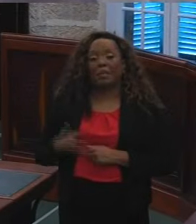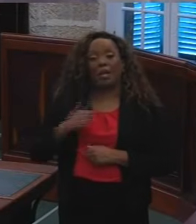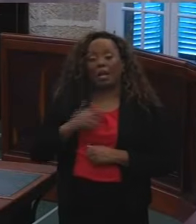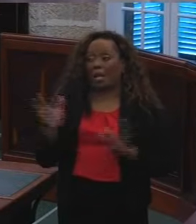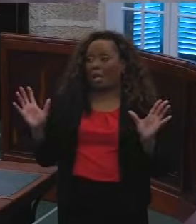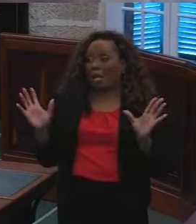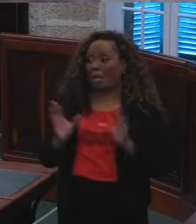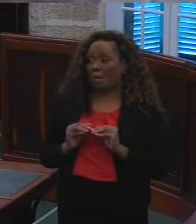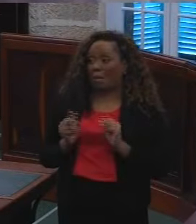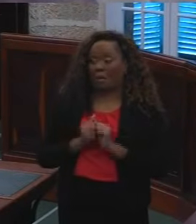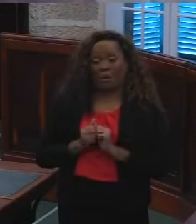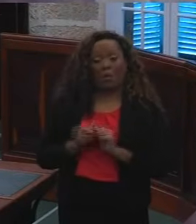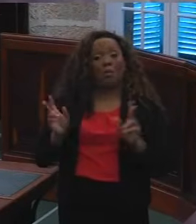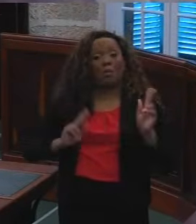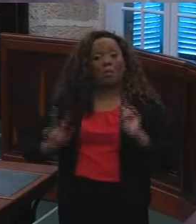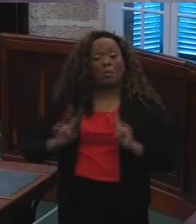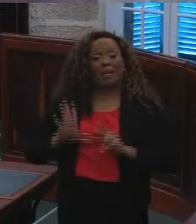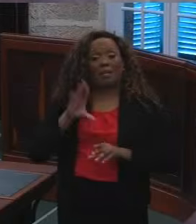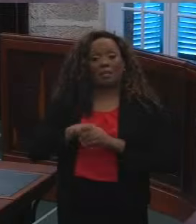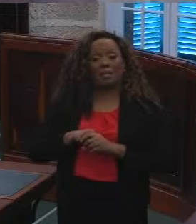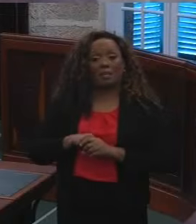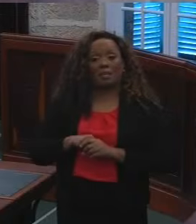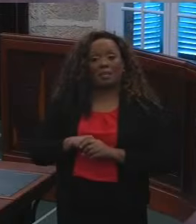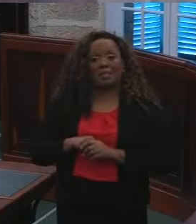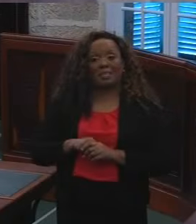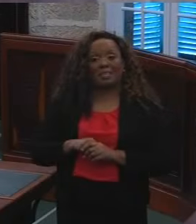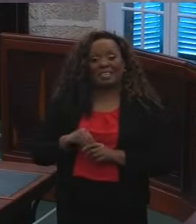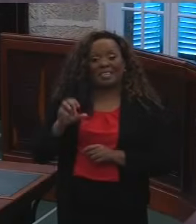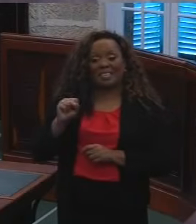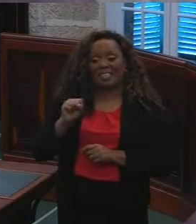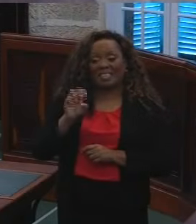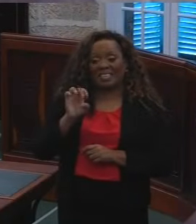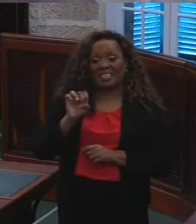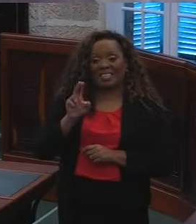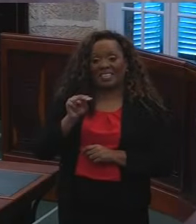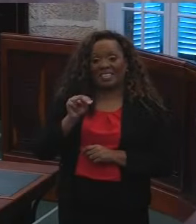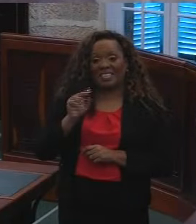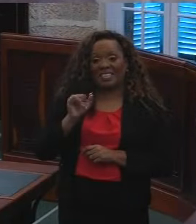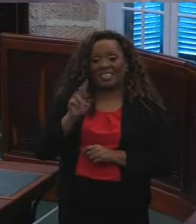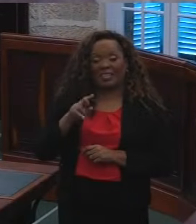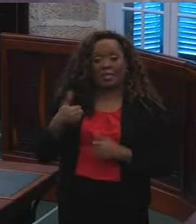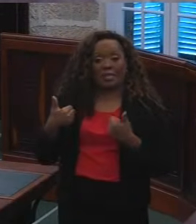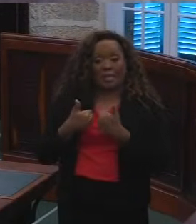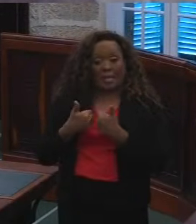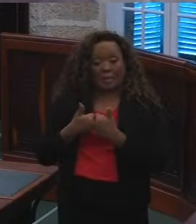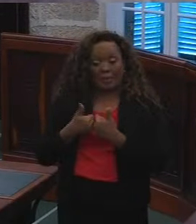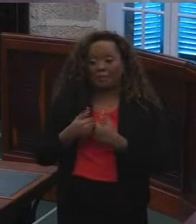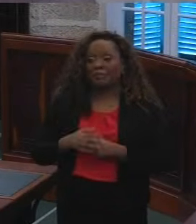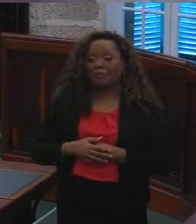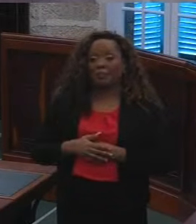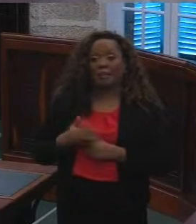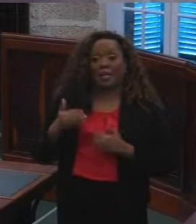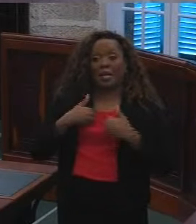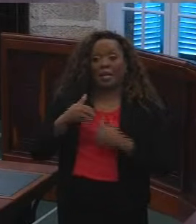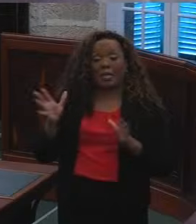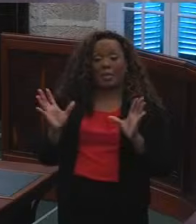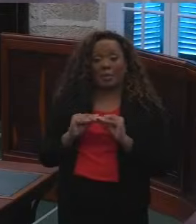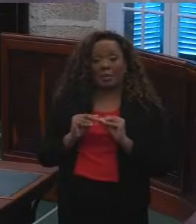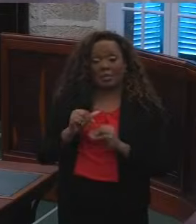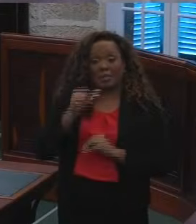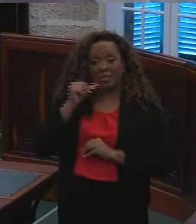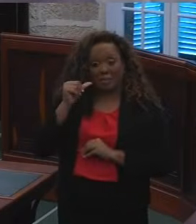players involved in our senior games, and at the meeting, coming out the meeting yesterday, it was